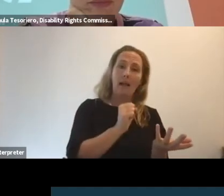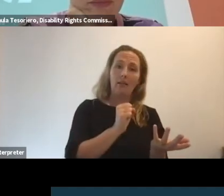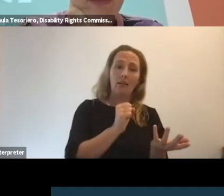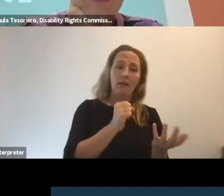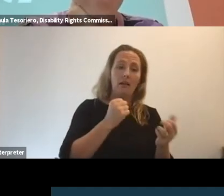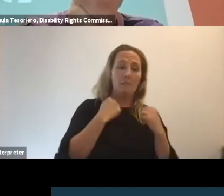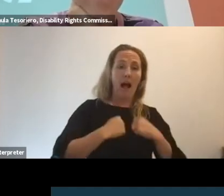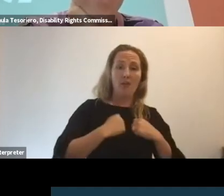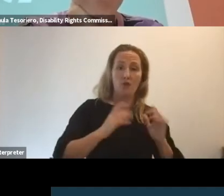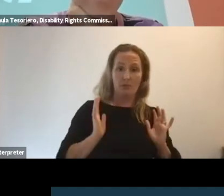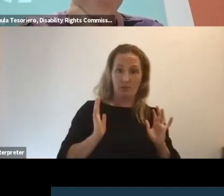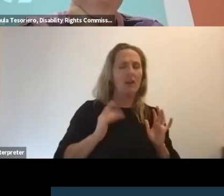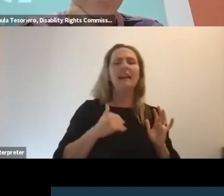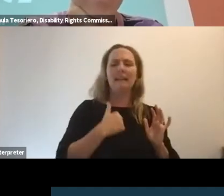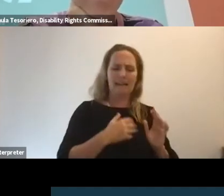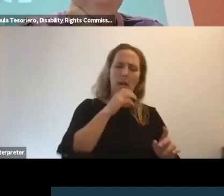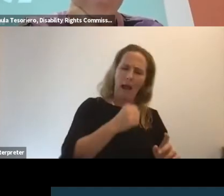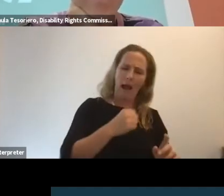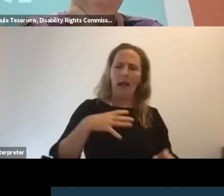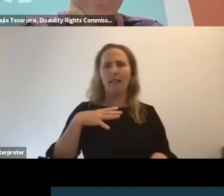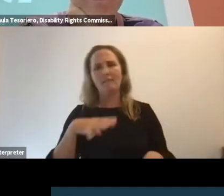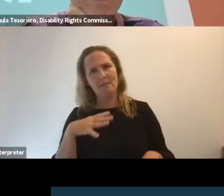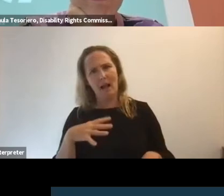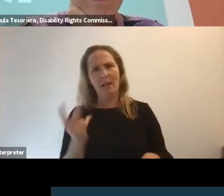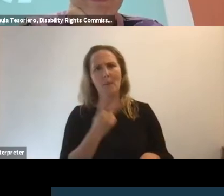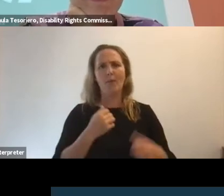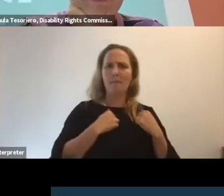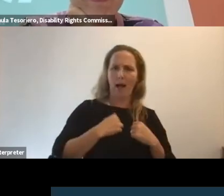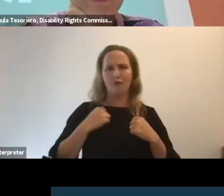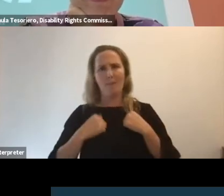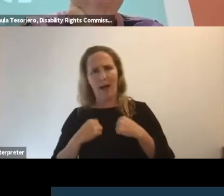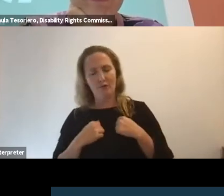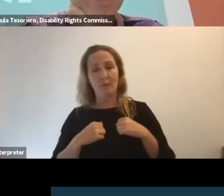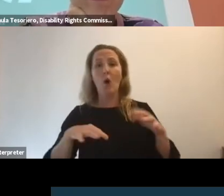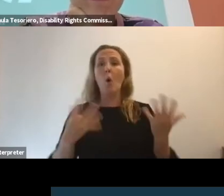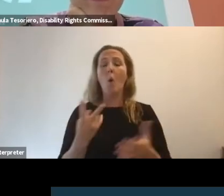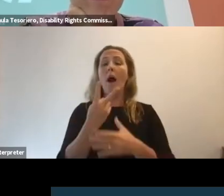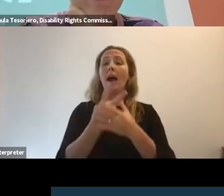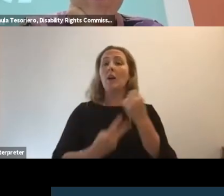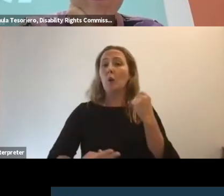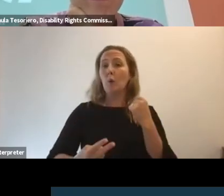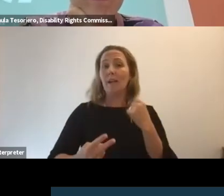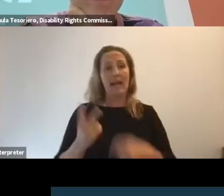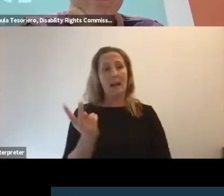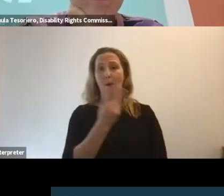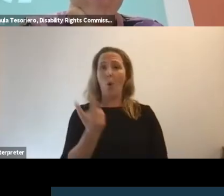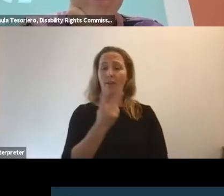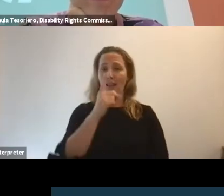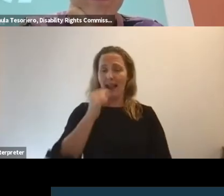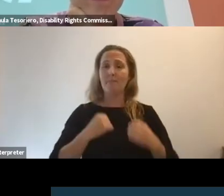or unisex bathrooms, they really small things, but it was really called gender